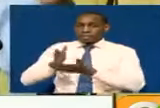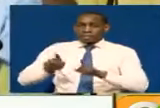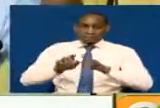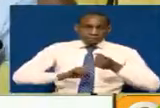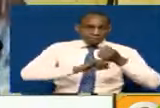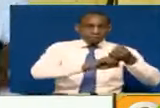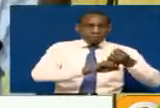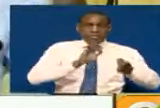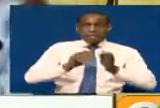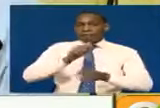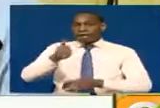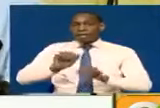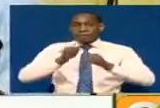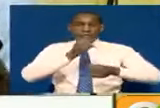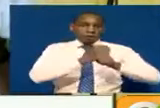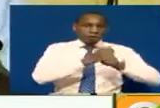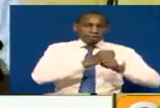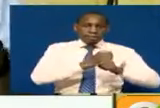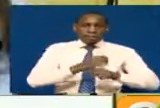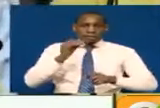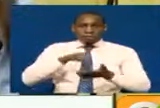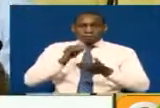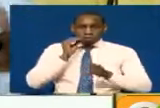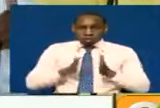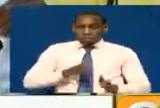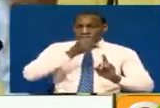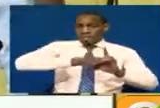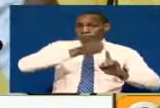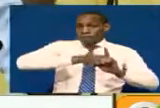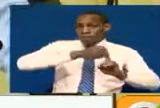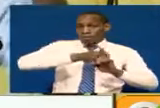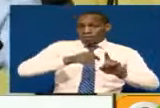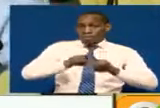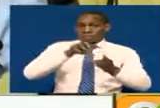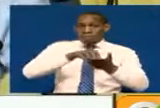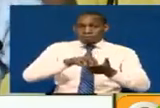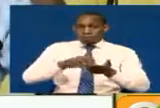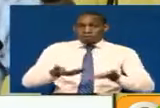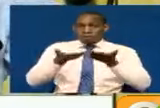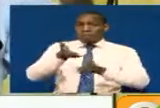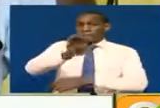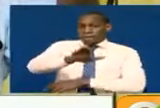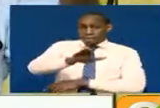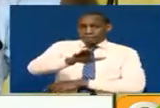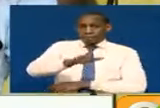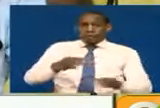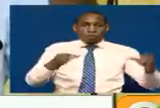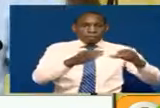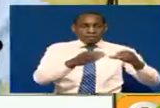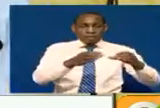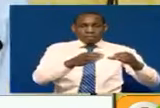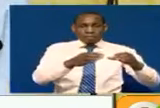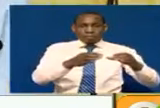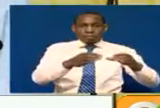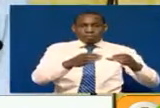support, and if there is anything that I can do also as a speaker to push for that slot to go back to the minorities,